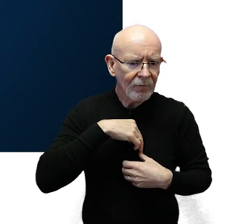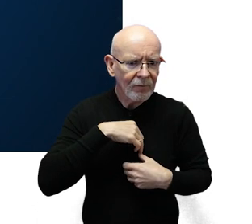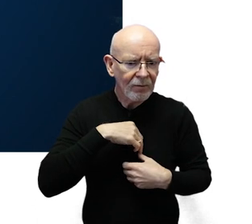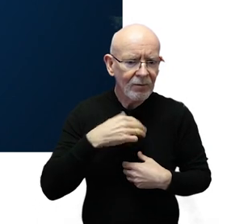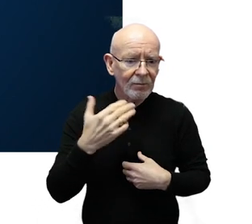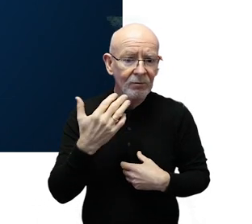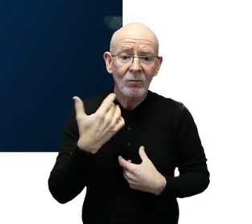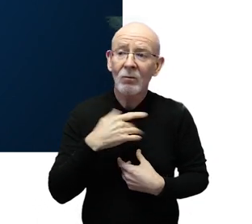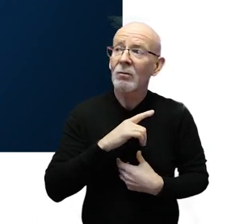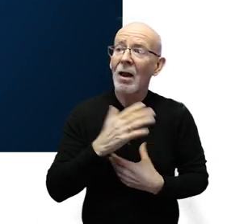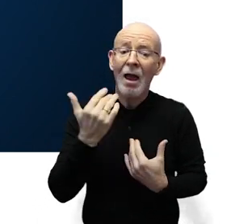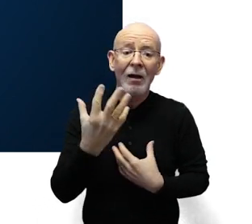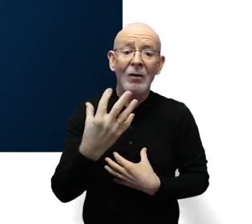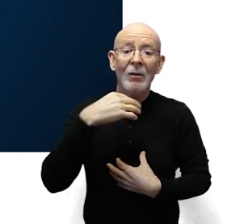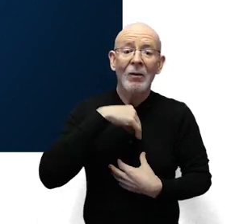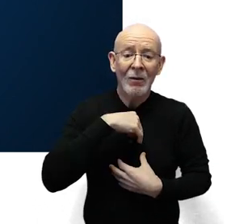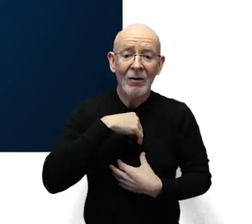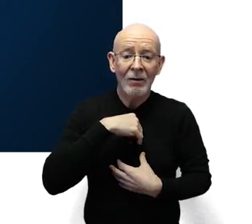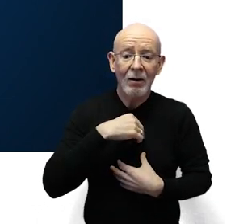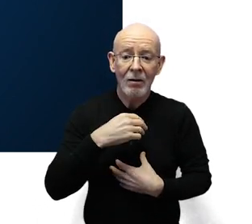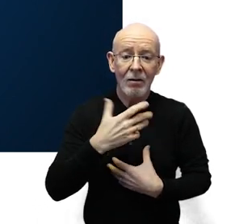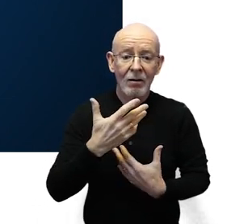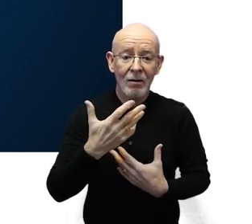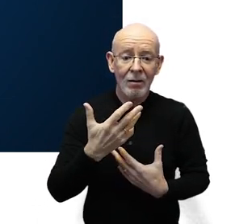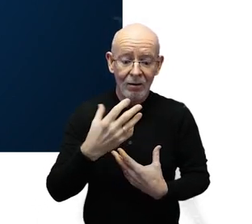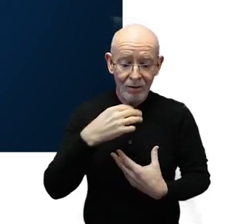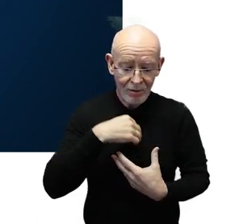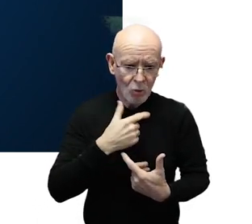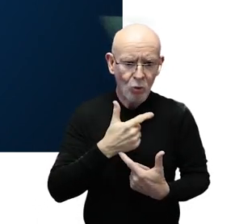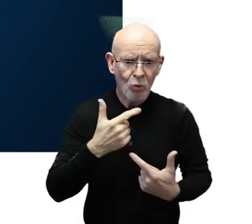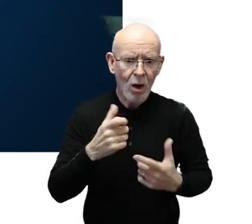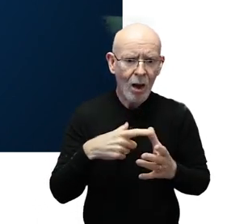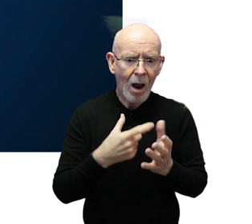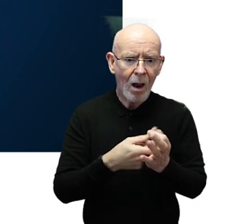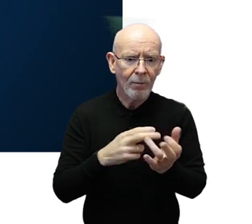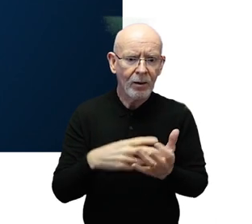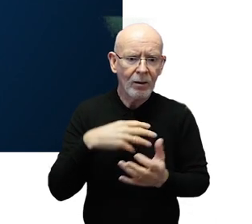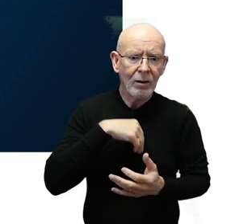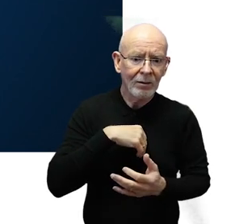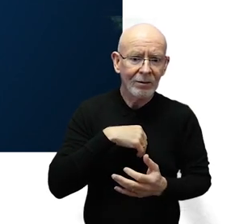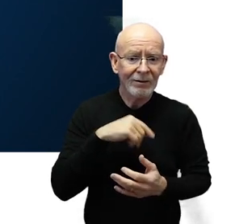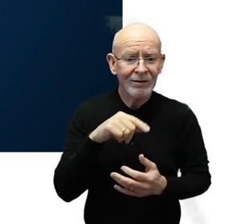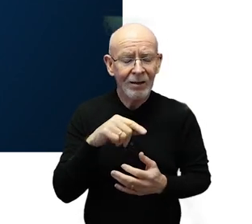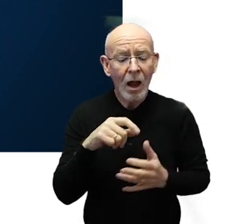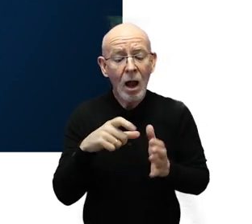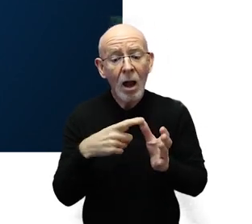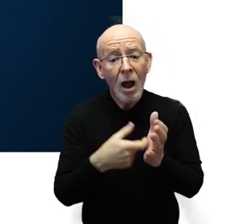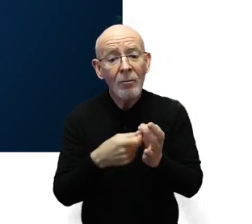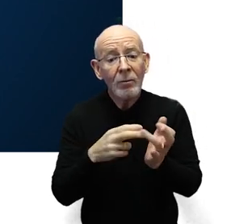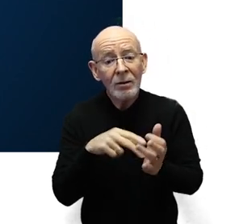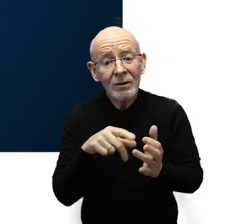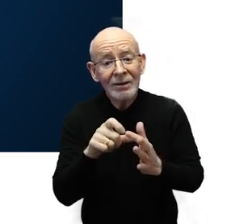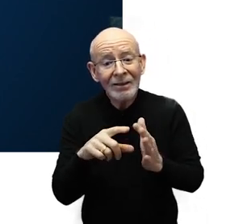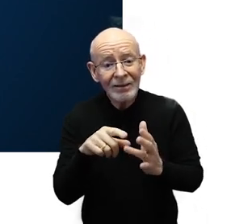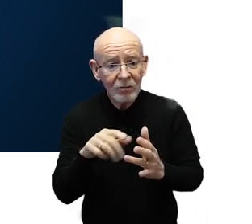exhale contains a higher proportion of carbon dioxide than the air we breathe in. However, carbon dioxide is not simply a